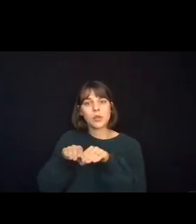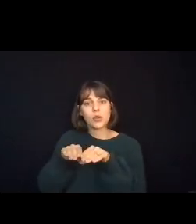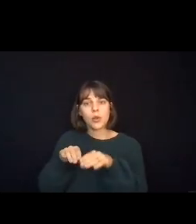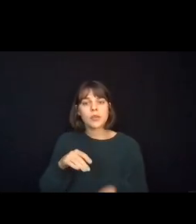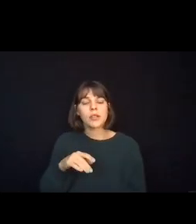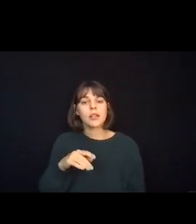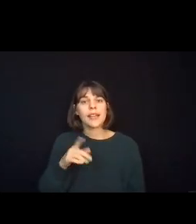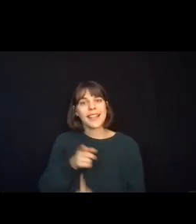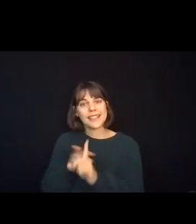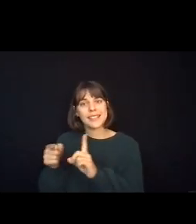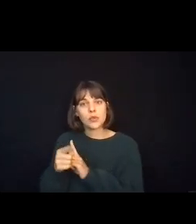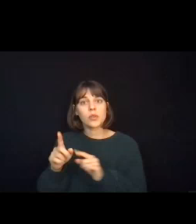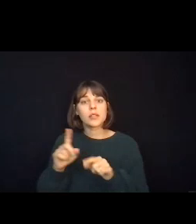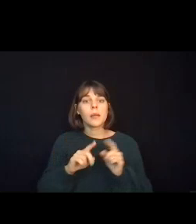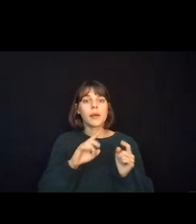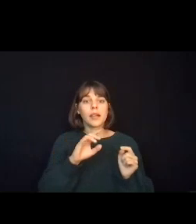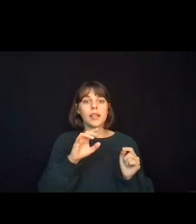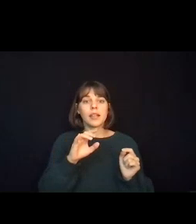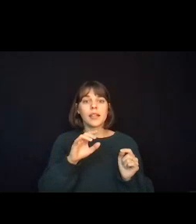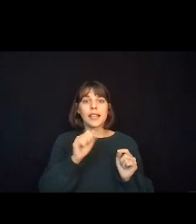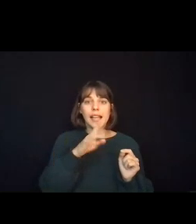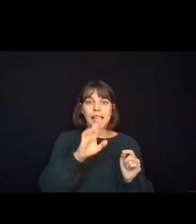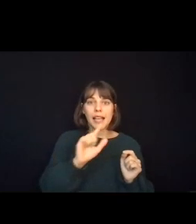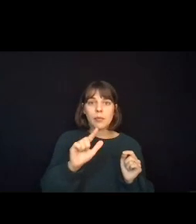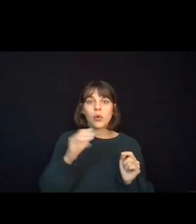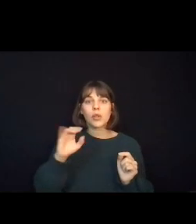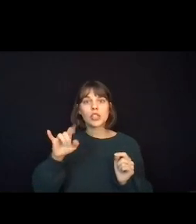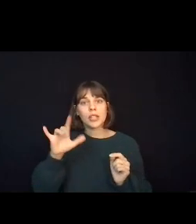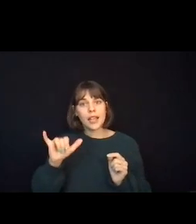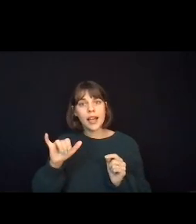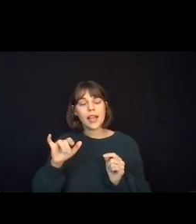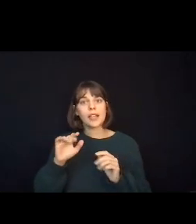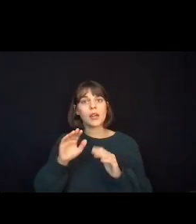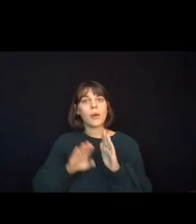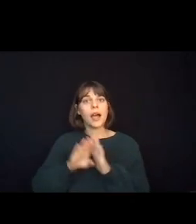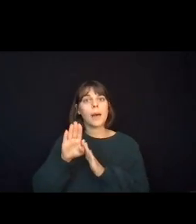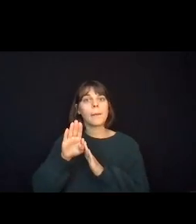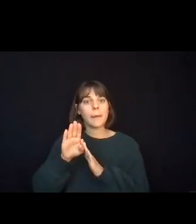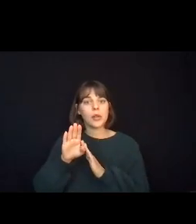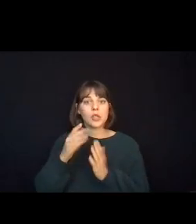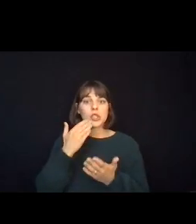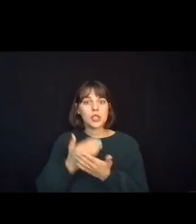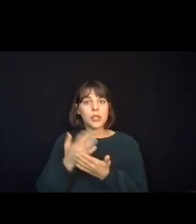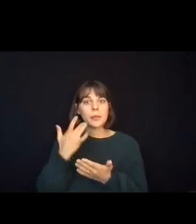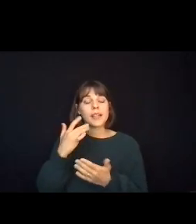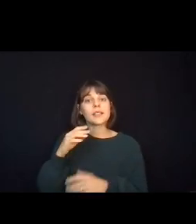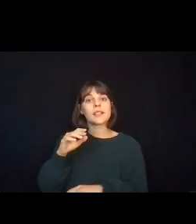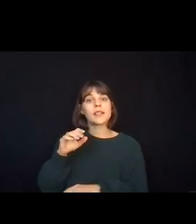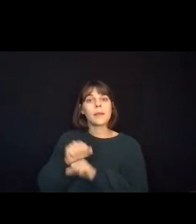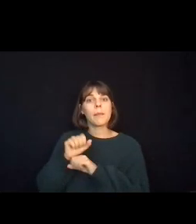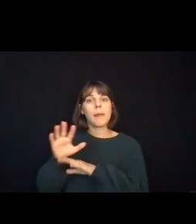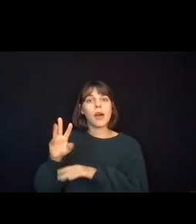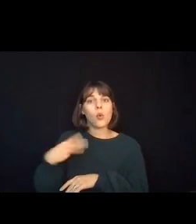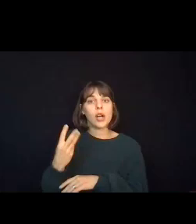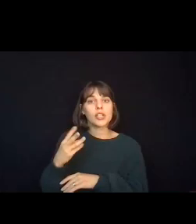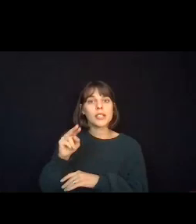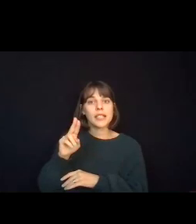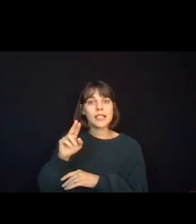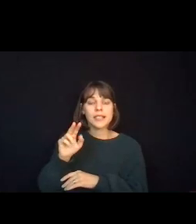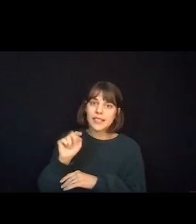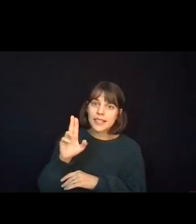been up year over year. That's especially encouraging given that Mount Washington Tunnel is still closed, and that's adding additional 8 minutes of travel. So it